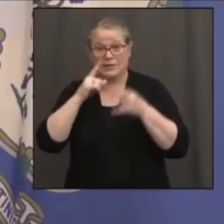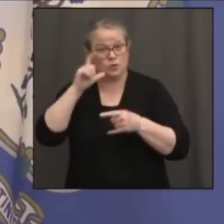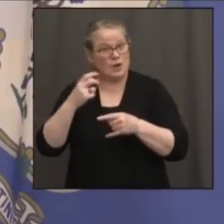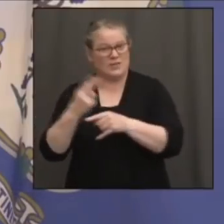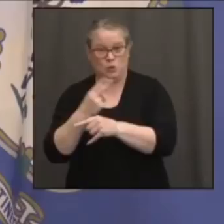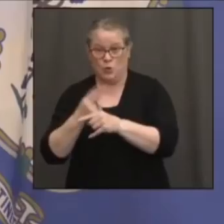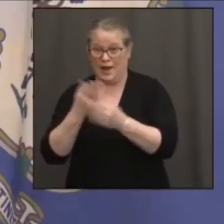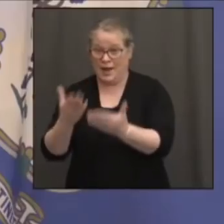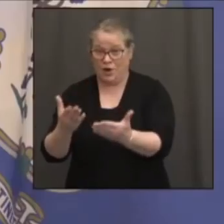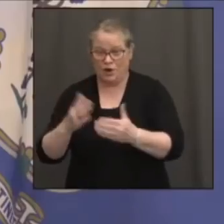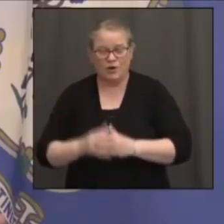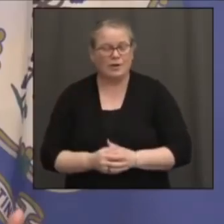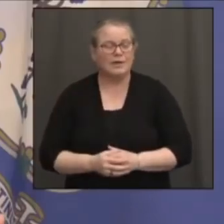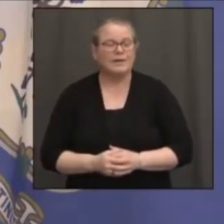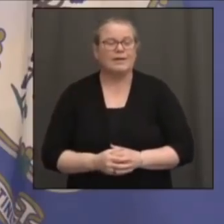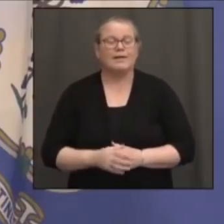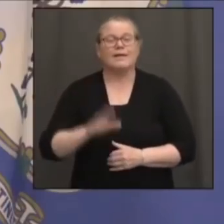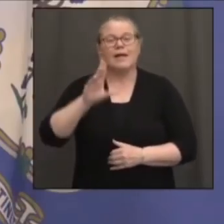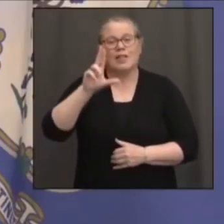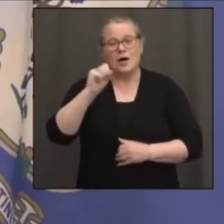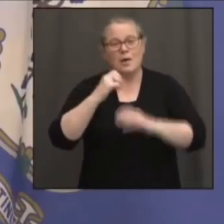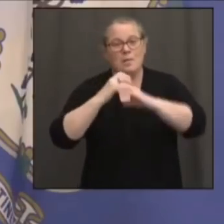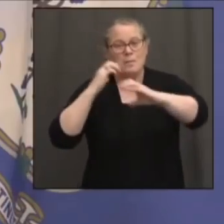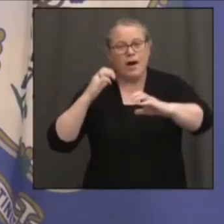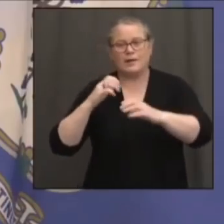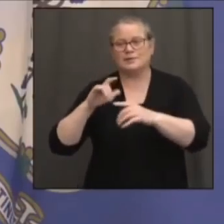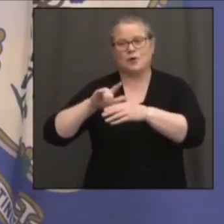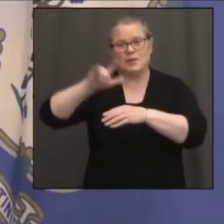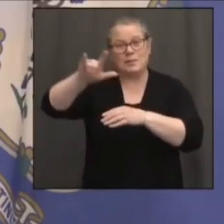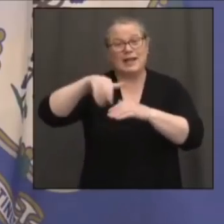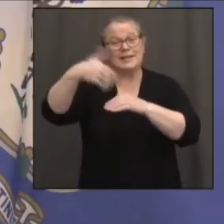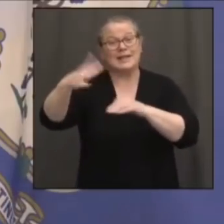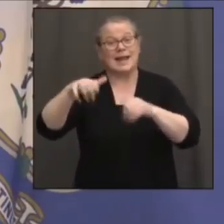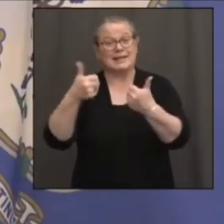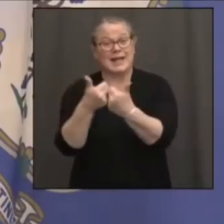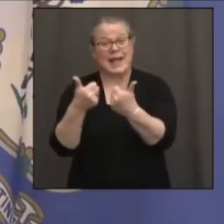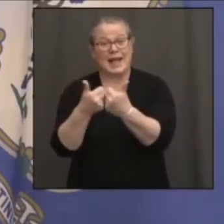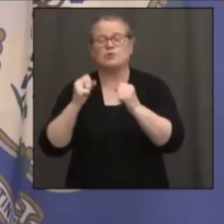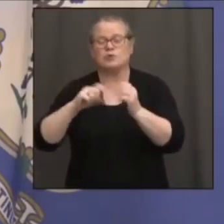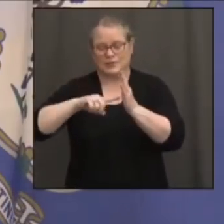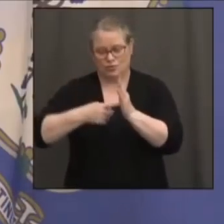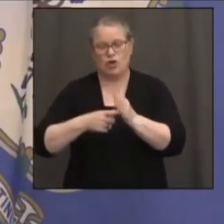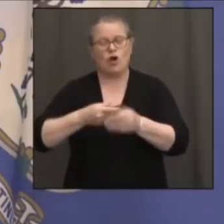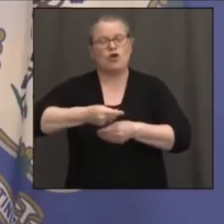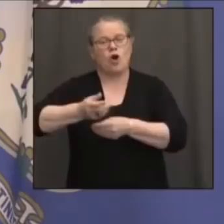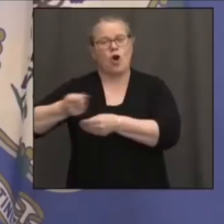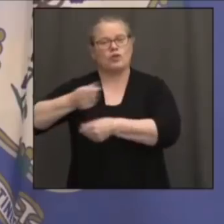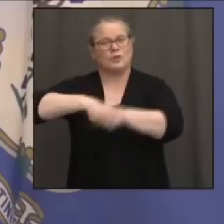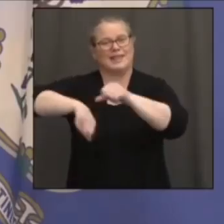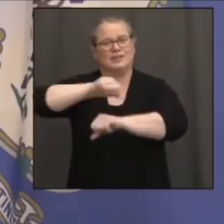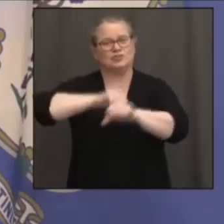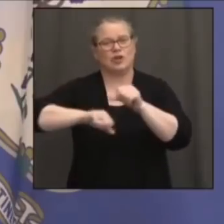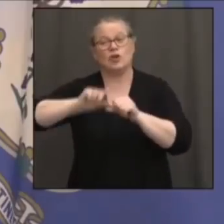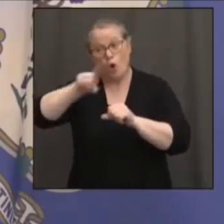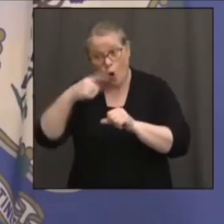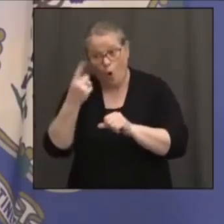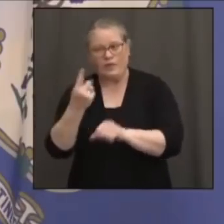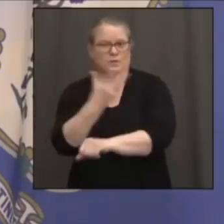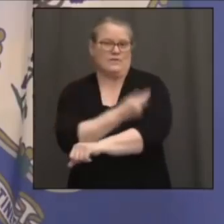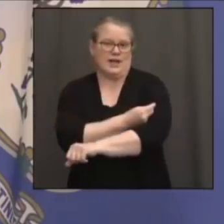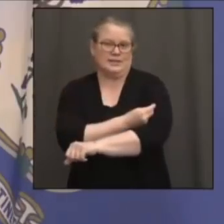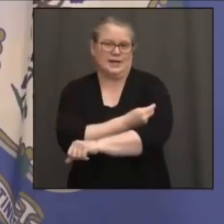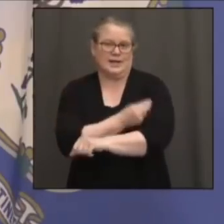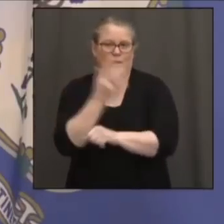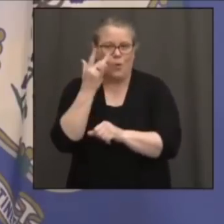And also, when you're on the bus or the plane to the next game, you can start playing cards with each other, but only if you've been vaccinated, because you don't have to